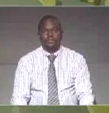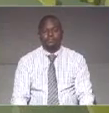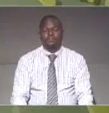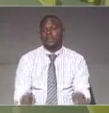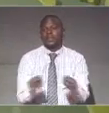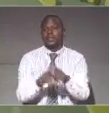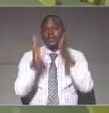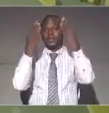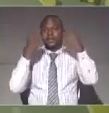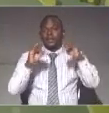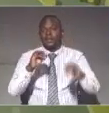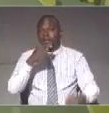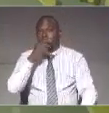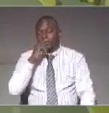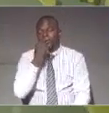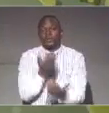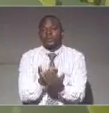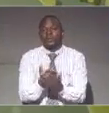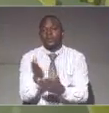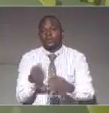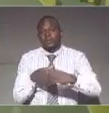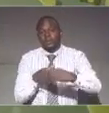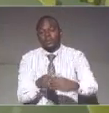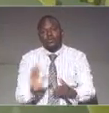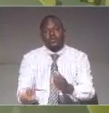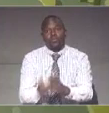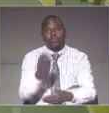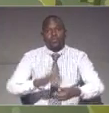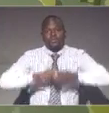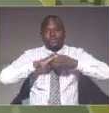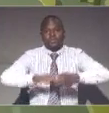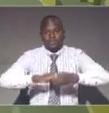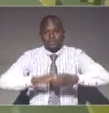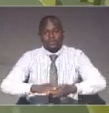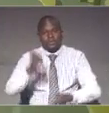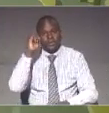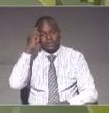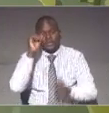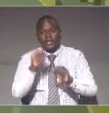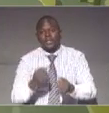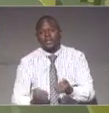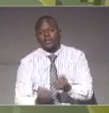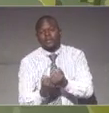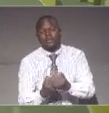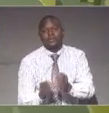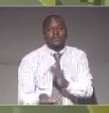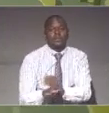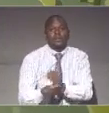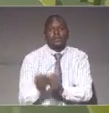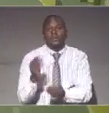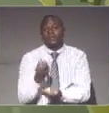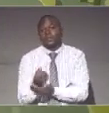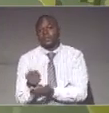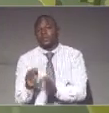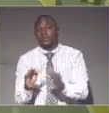Also, President Yoweri Museveni has urged leaders to form SACCOs that government can support to supplement income, saying it